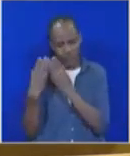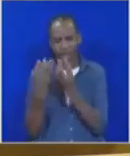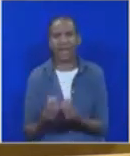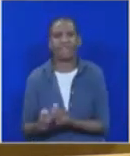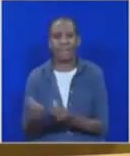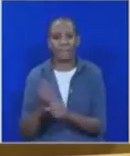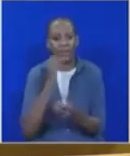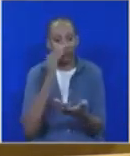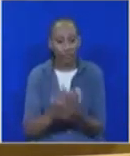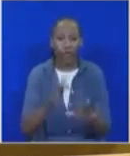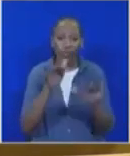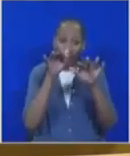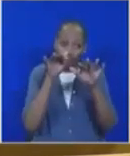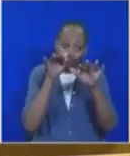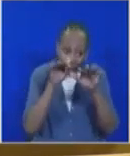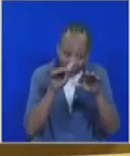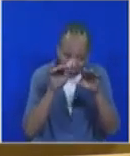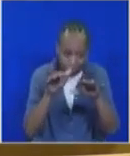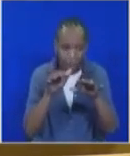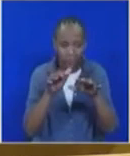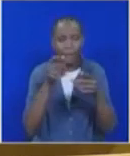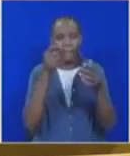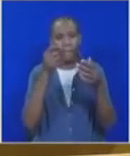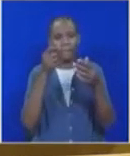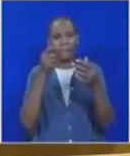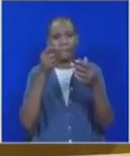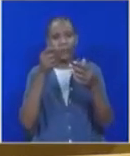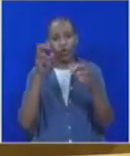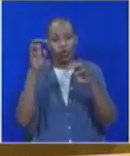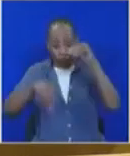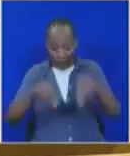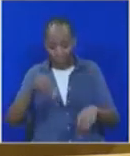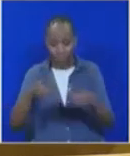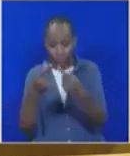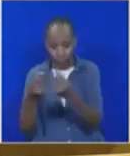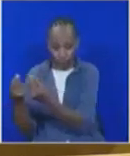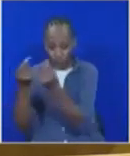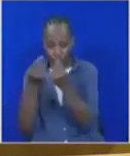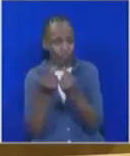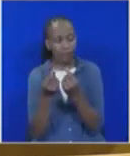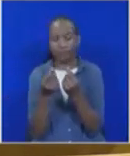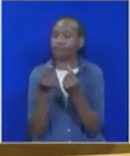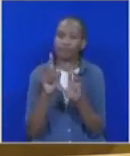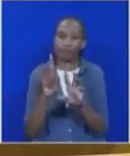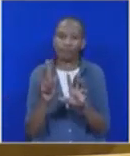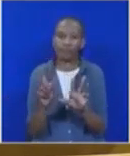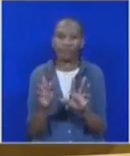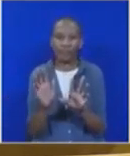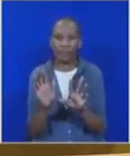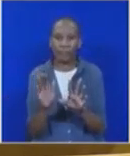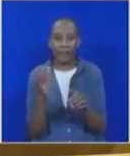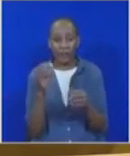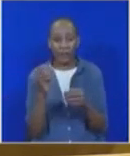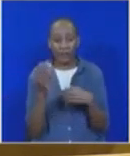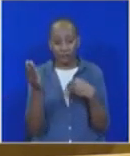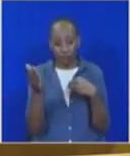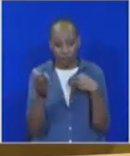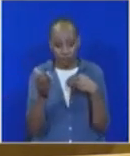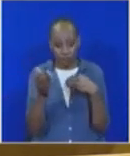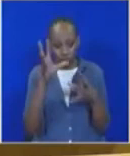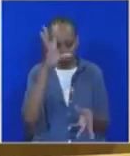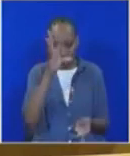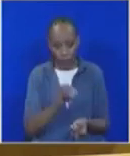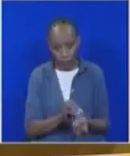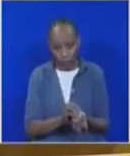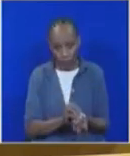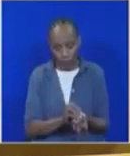interest, extortionate compensation is not extracted by individuals. In short, honourable members and